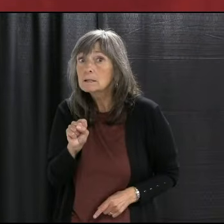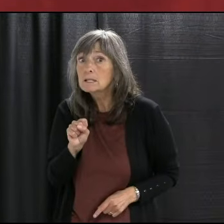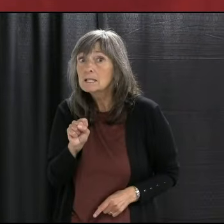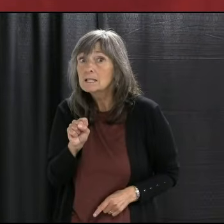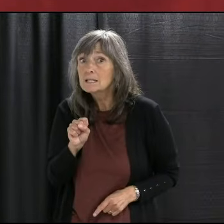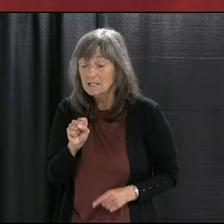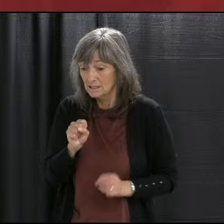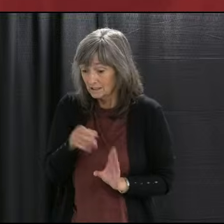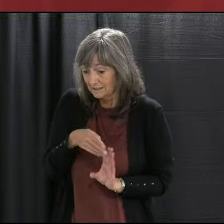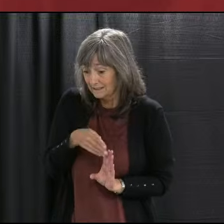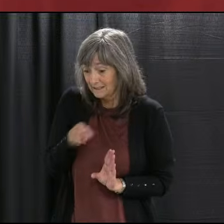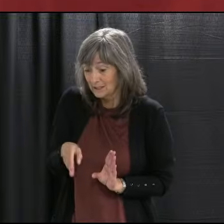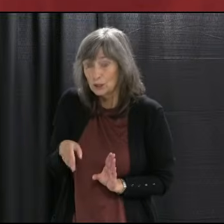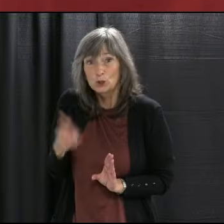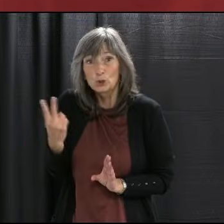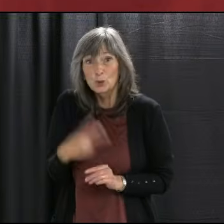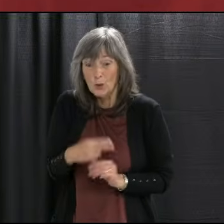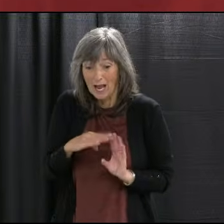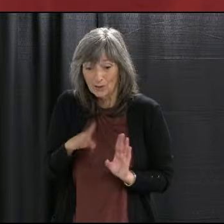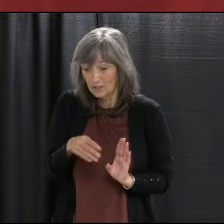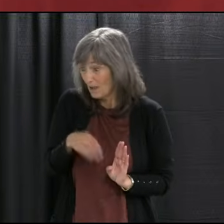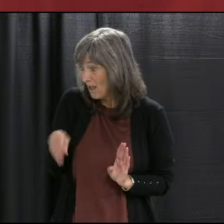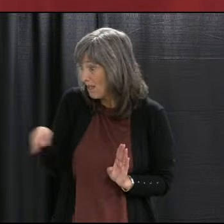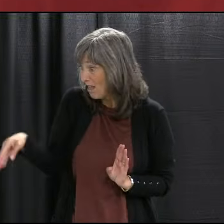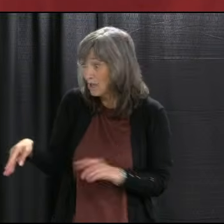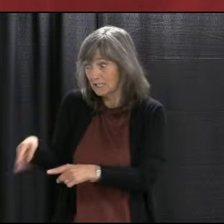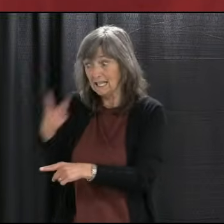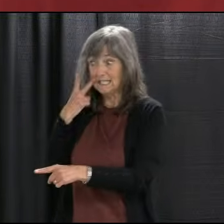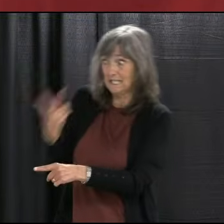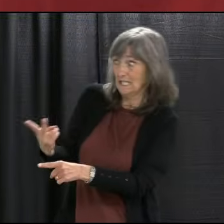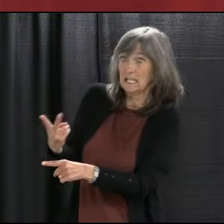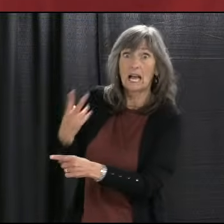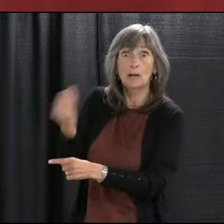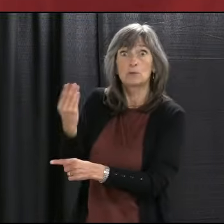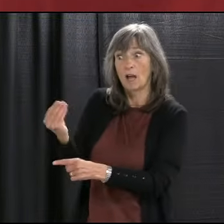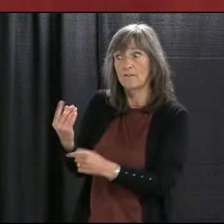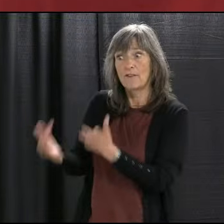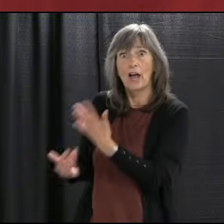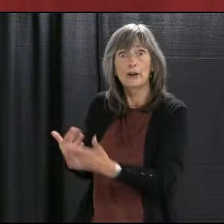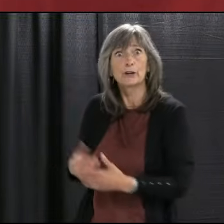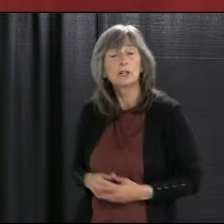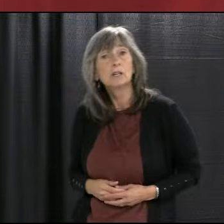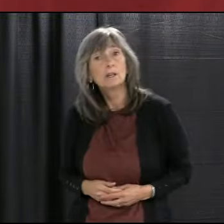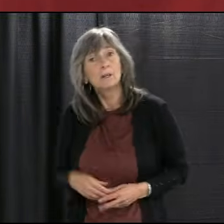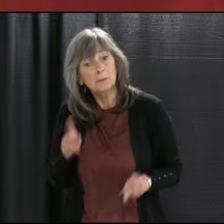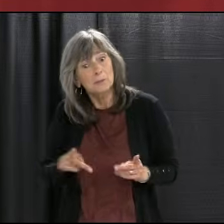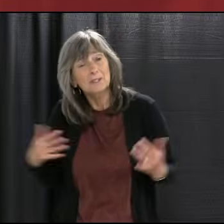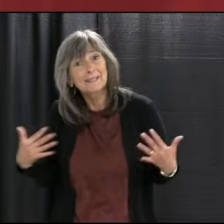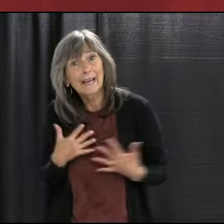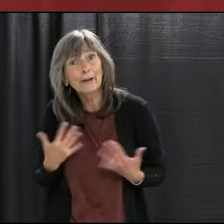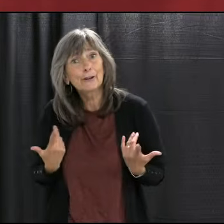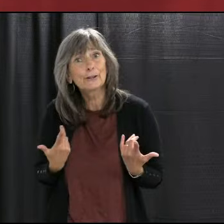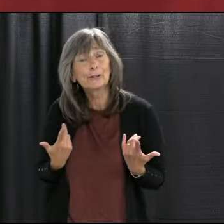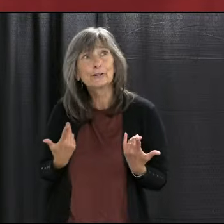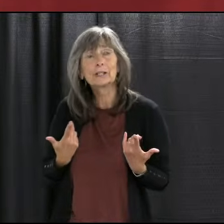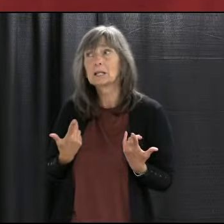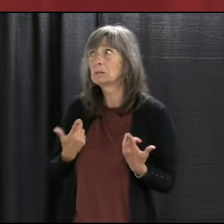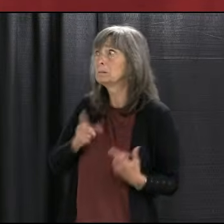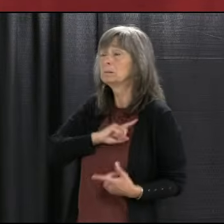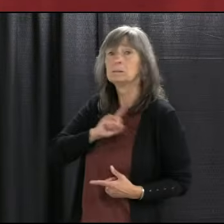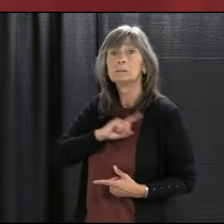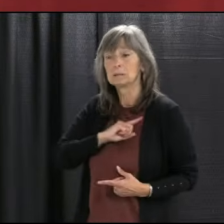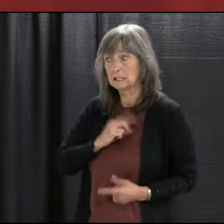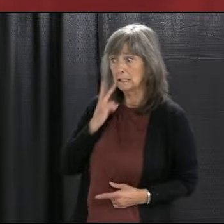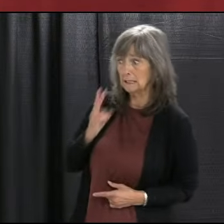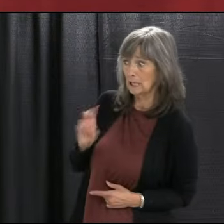just next to 2 doors down where there was a fire going. And people are very scared. There's serious consequences. People are leaving their